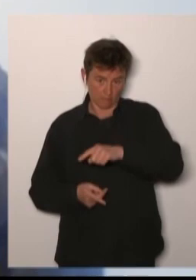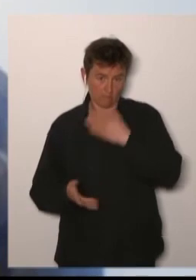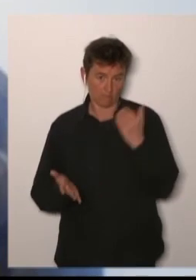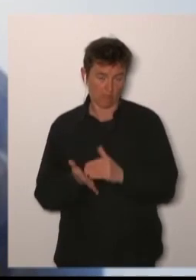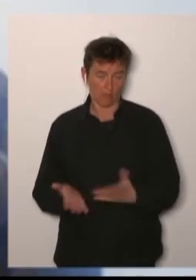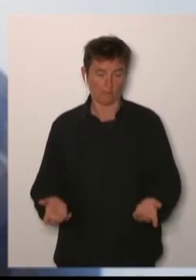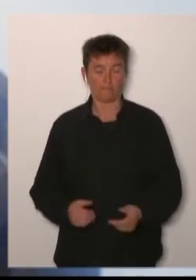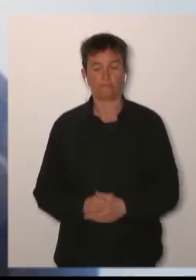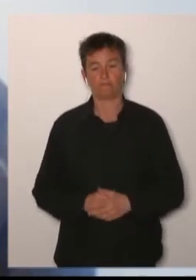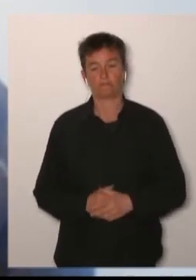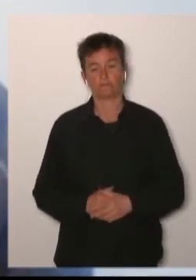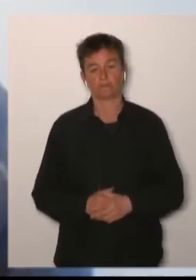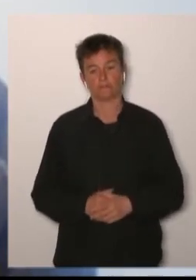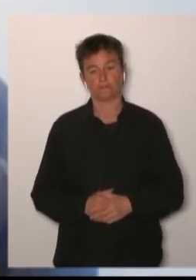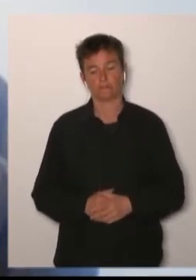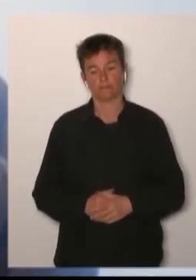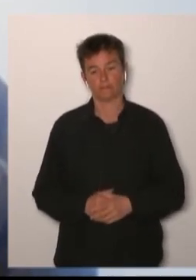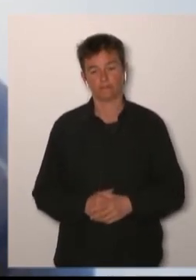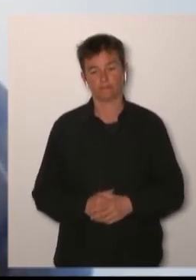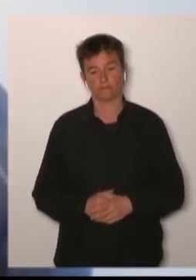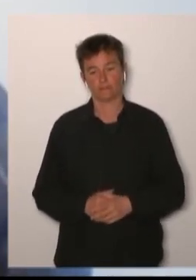always as very important